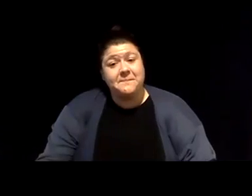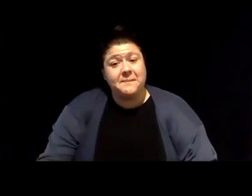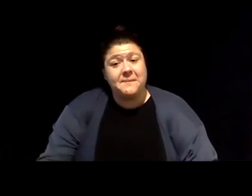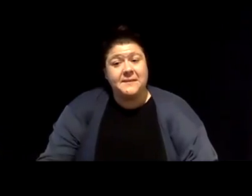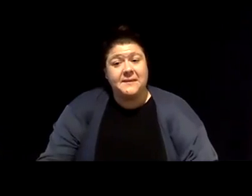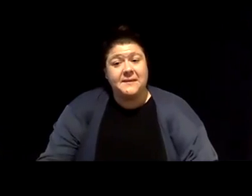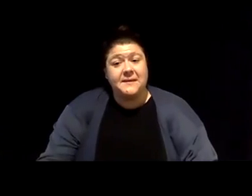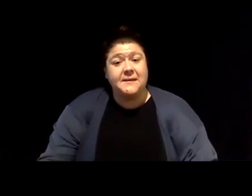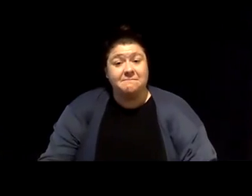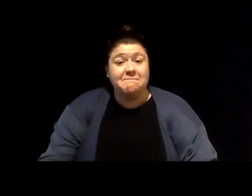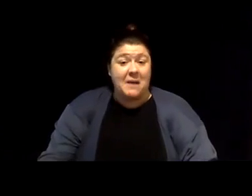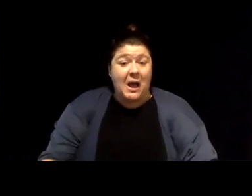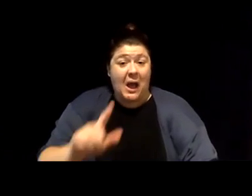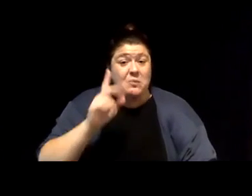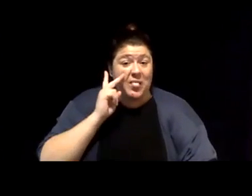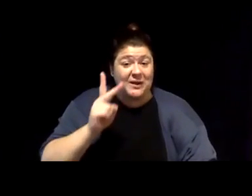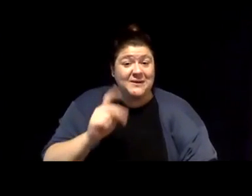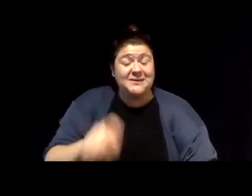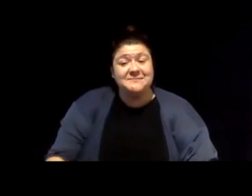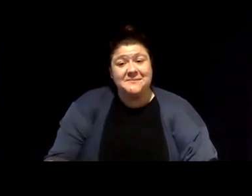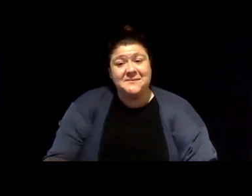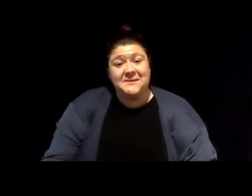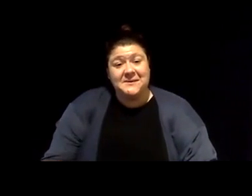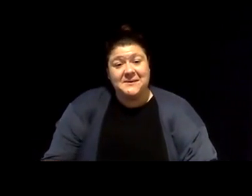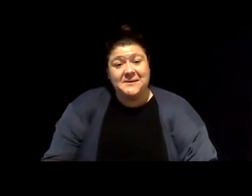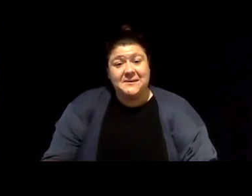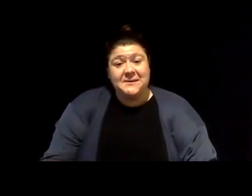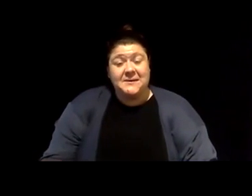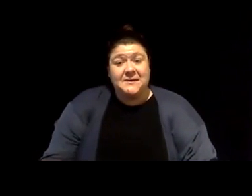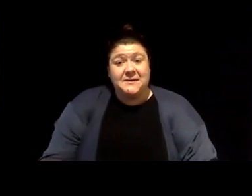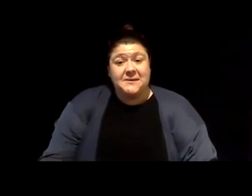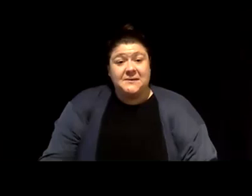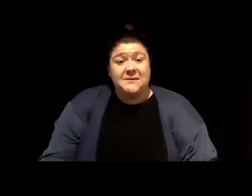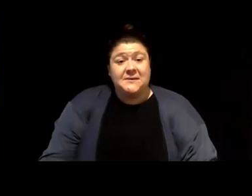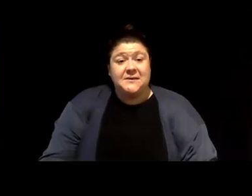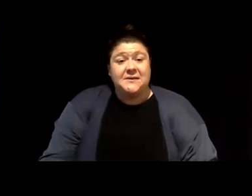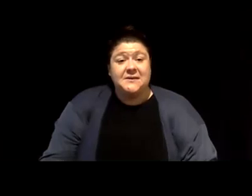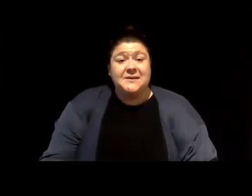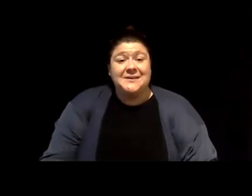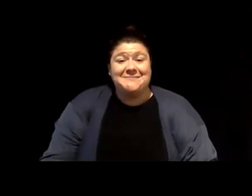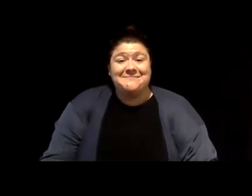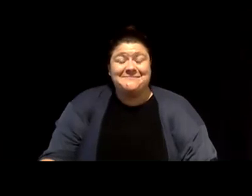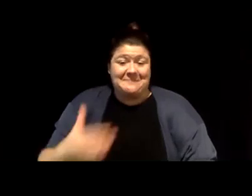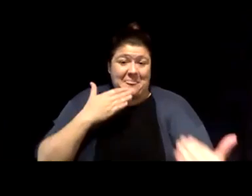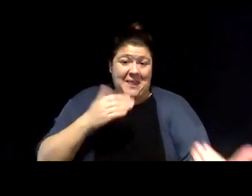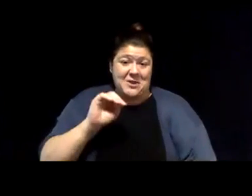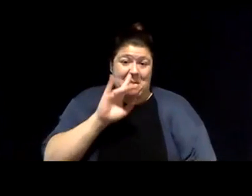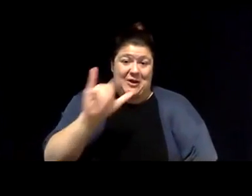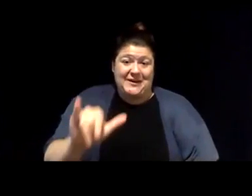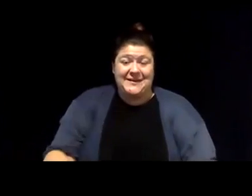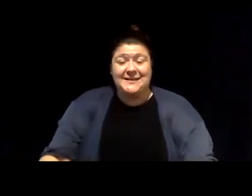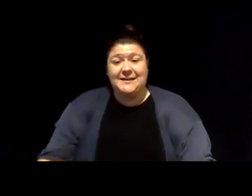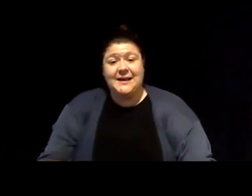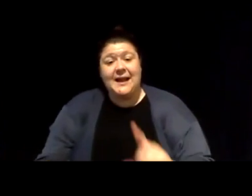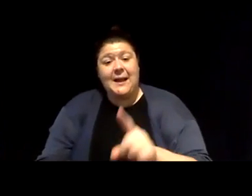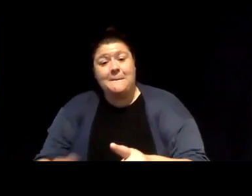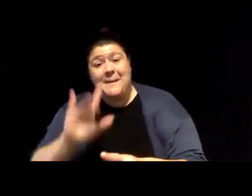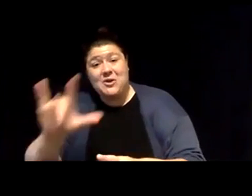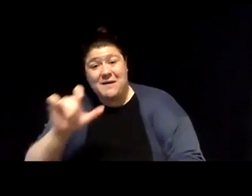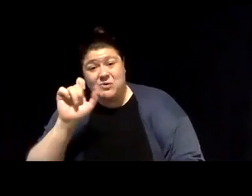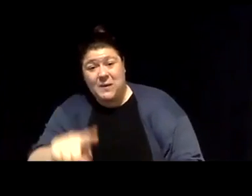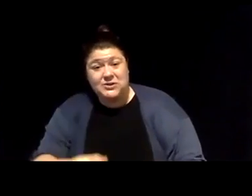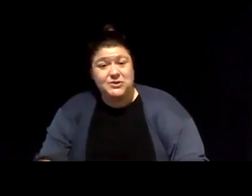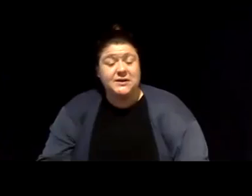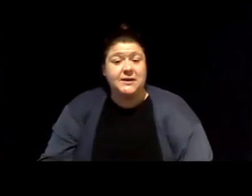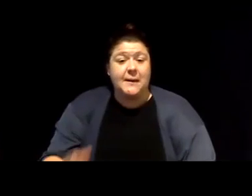All right. I will check it out. All righty. Okay. Thank you, Mary. Thank you, Omar. Mary, I do have a